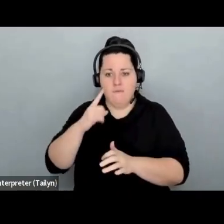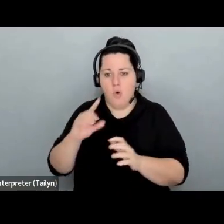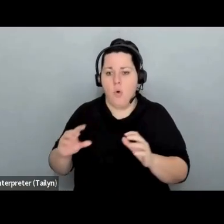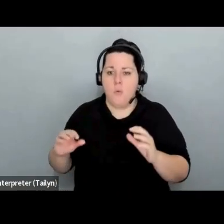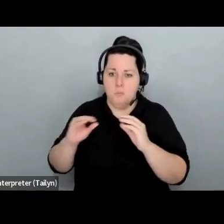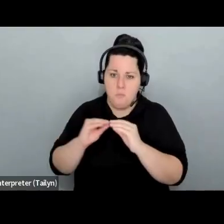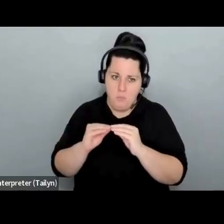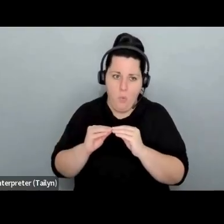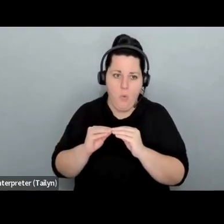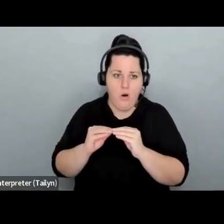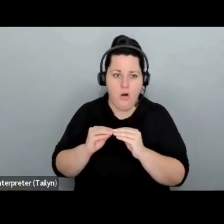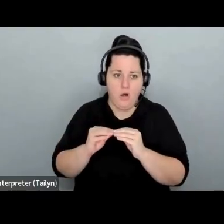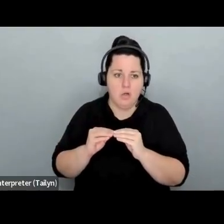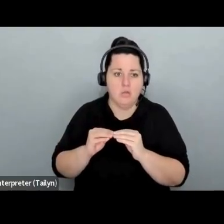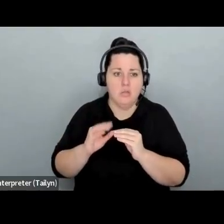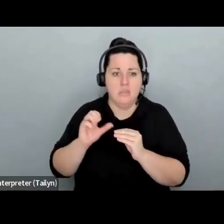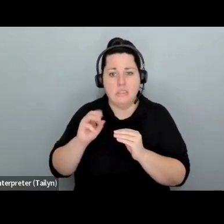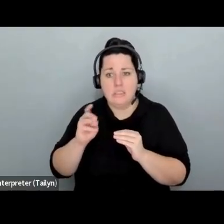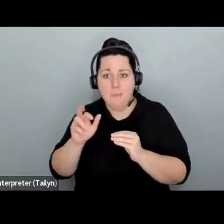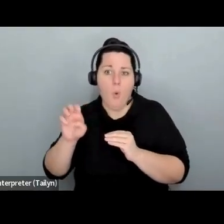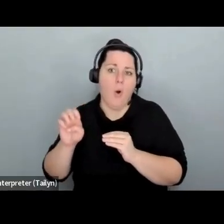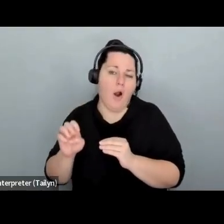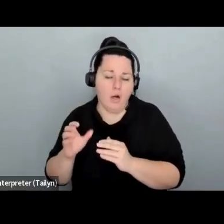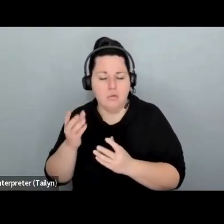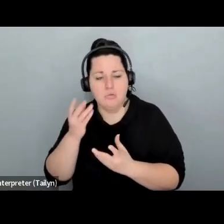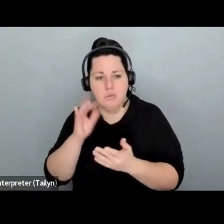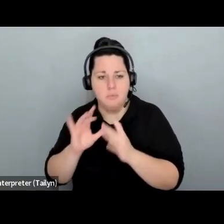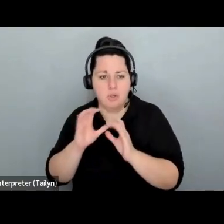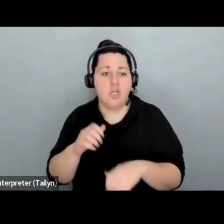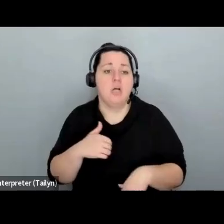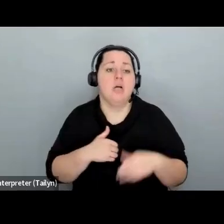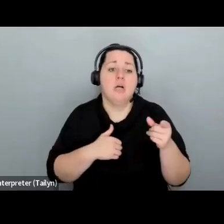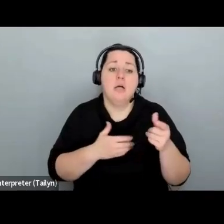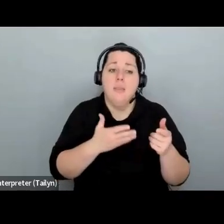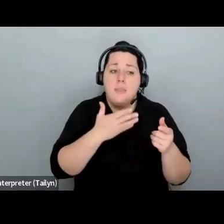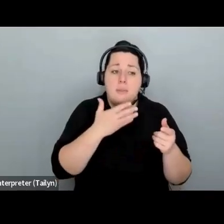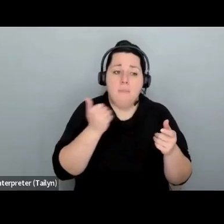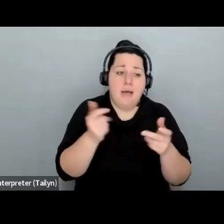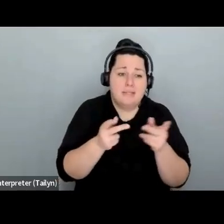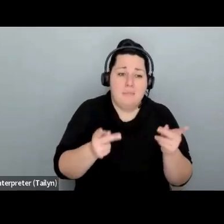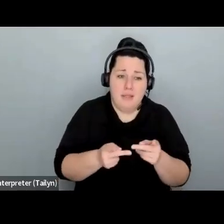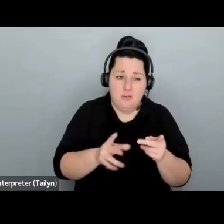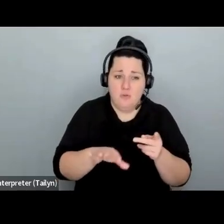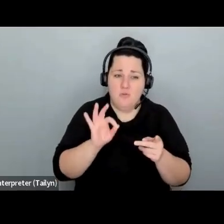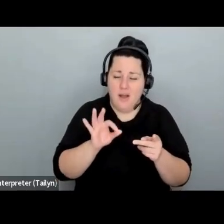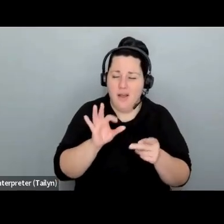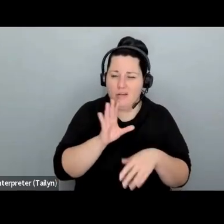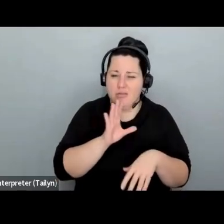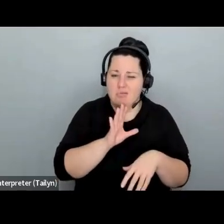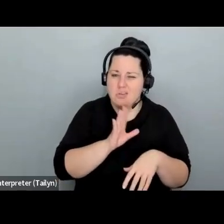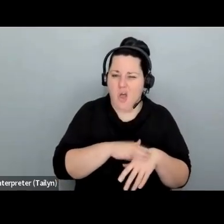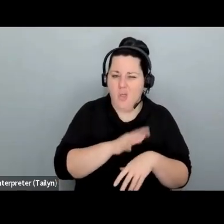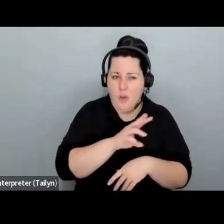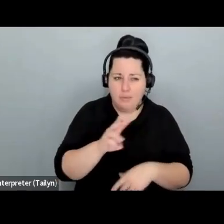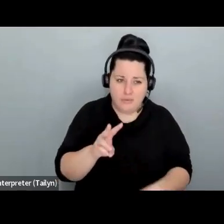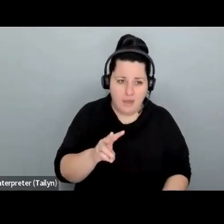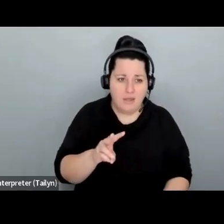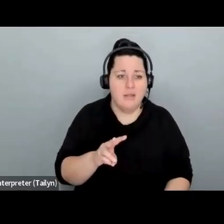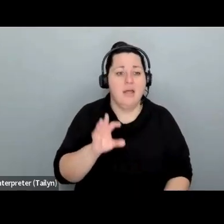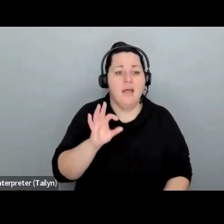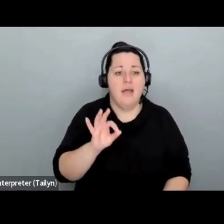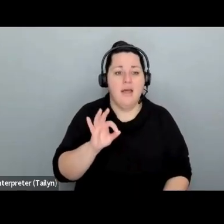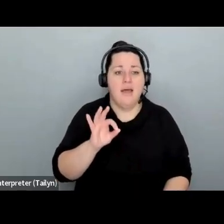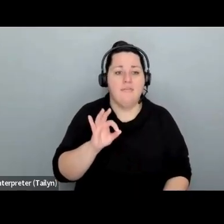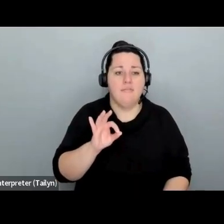more communication that we have. And the best place to find all the services that we provide is on our website,